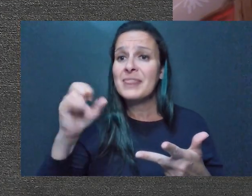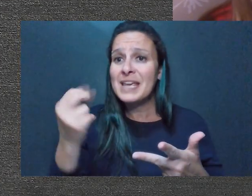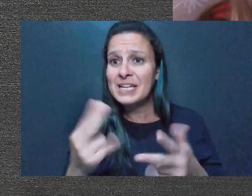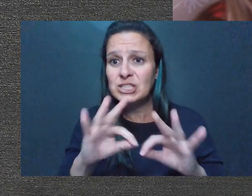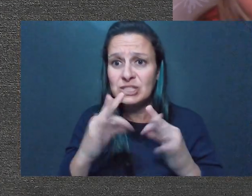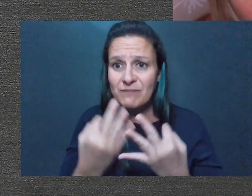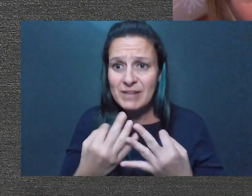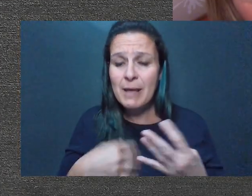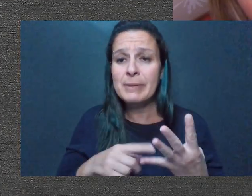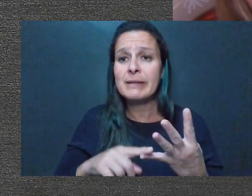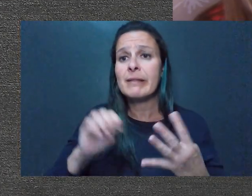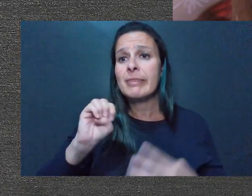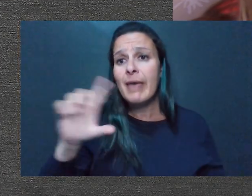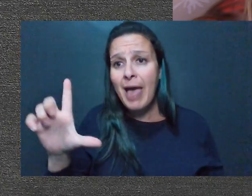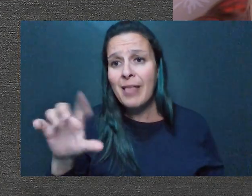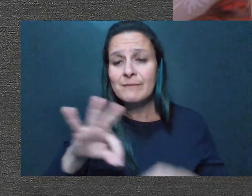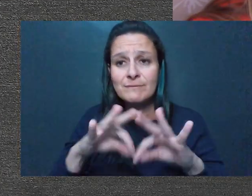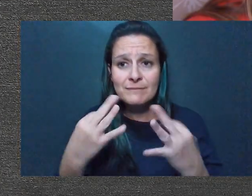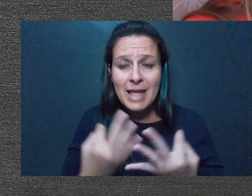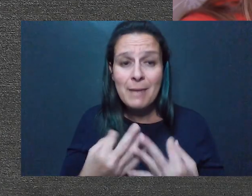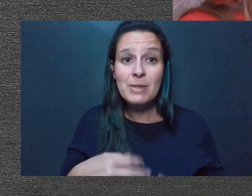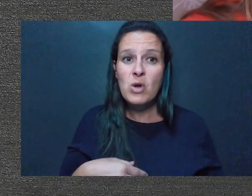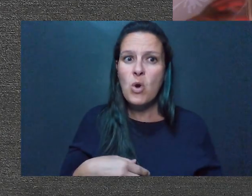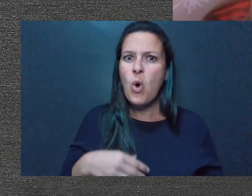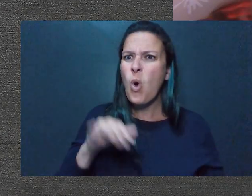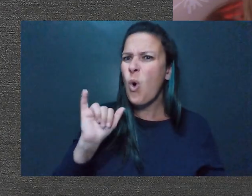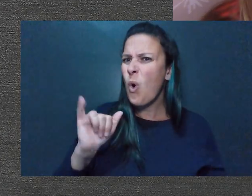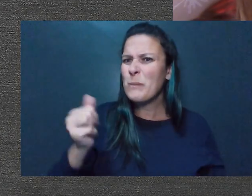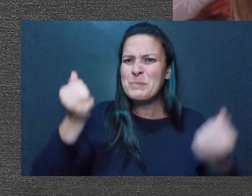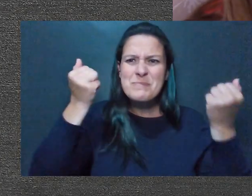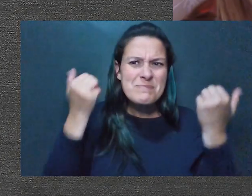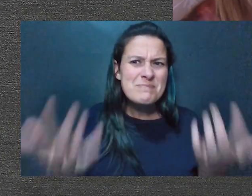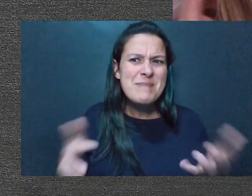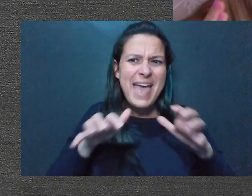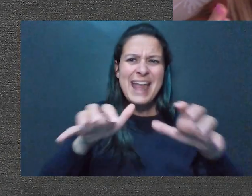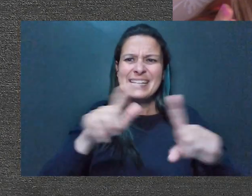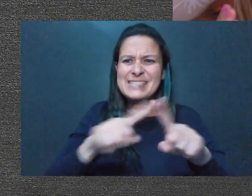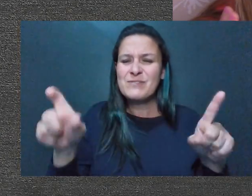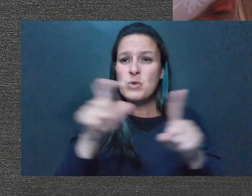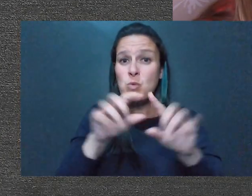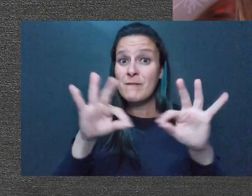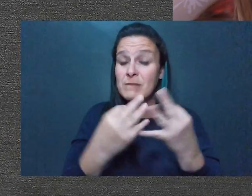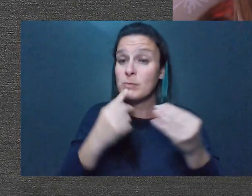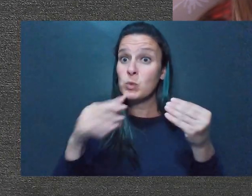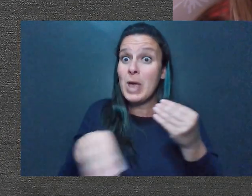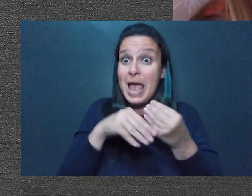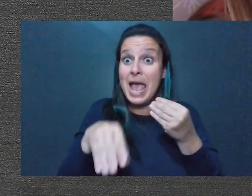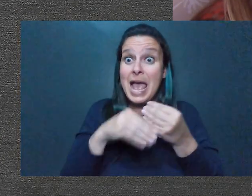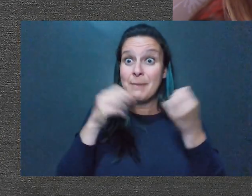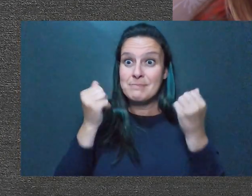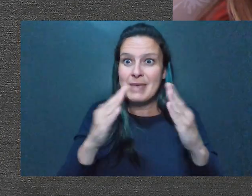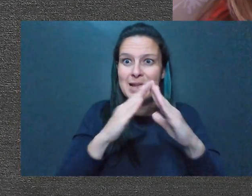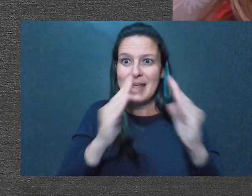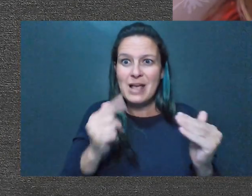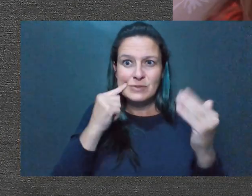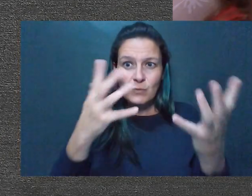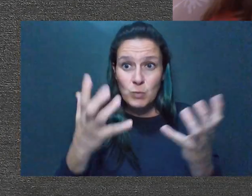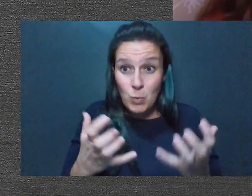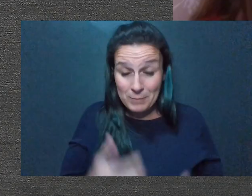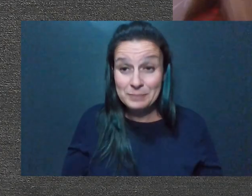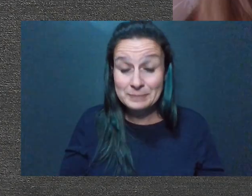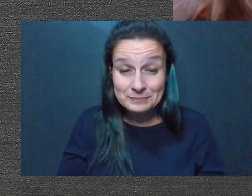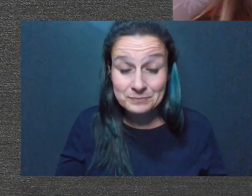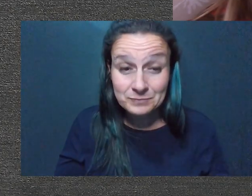family, the L family. Oh, there's tons. So you could add as many homes as you can think of